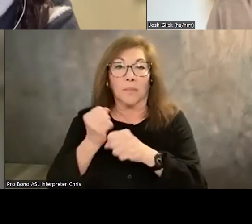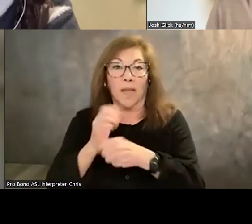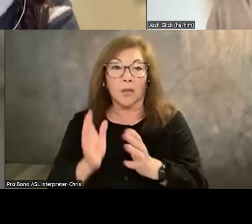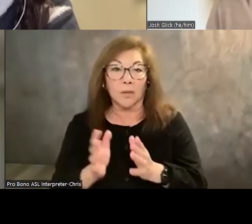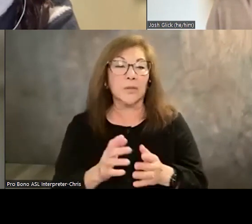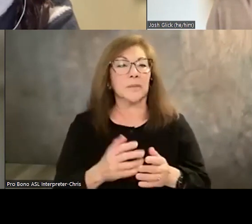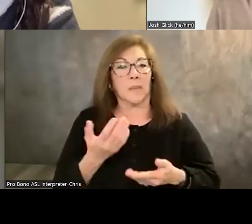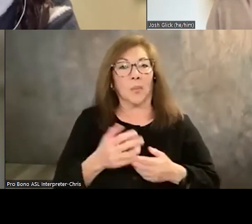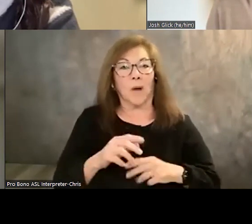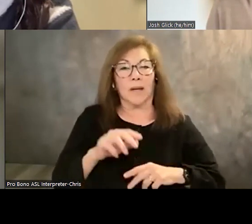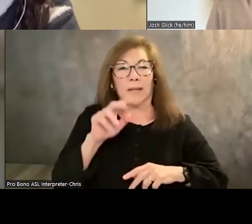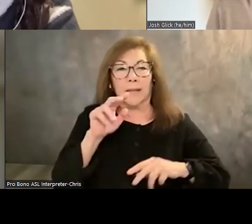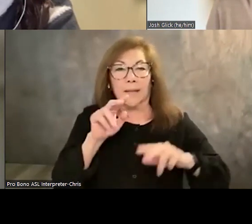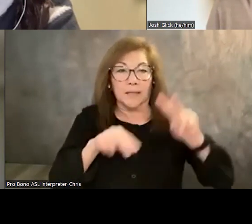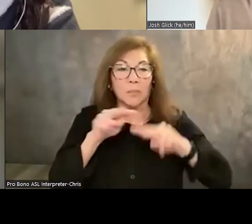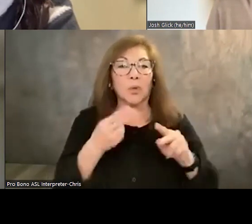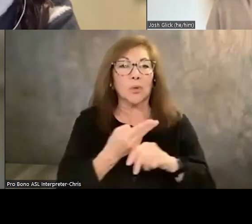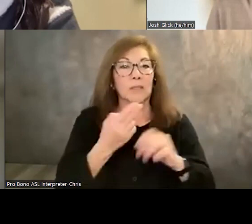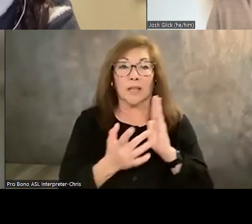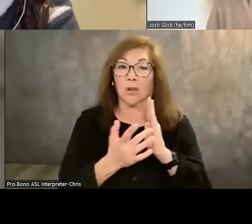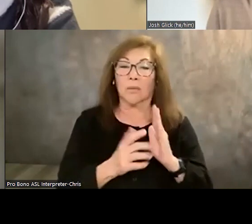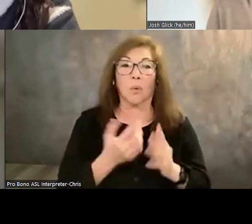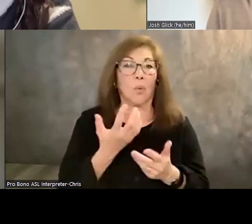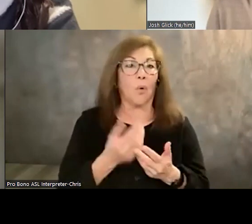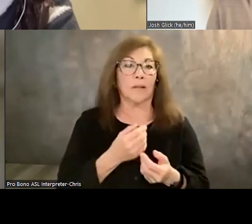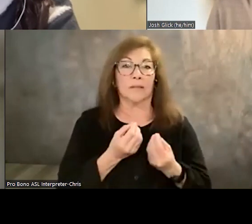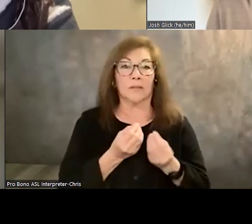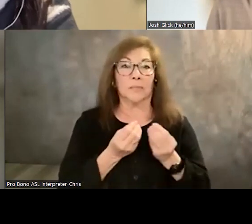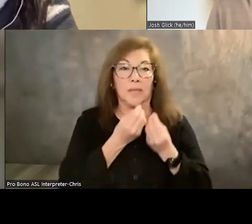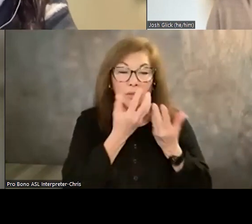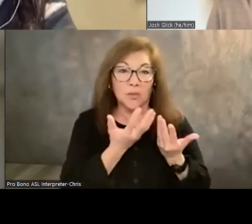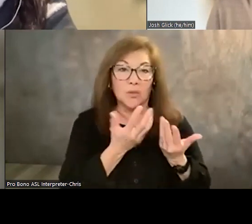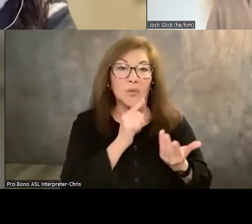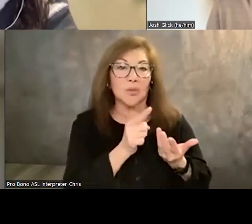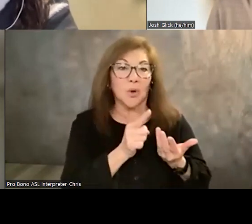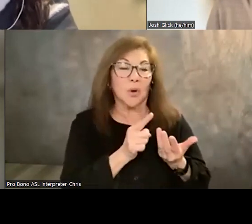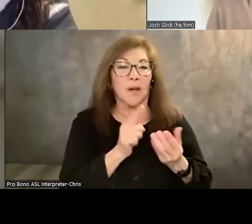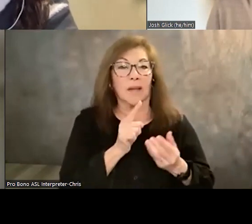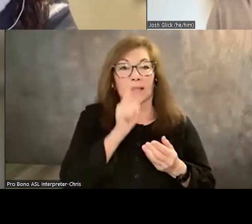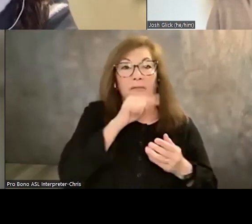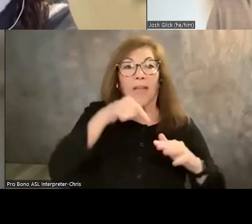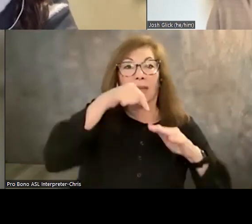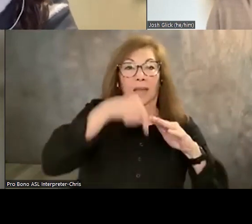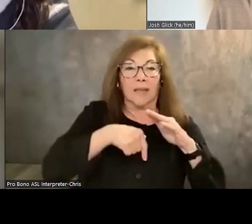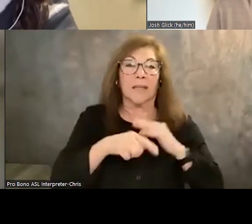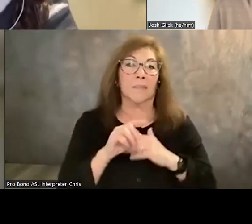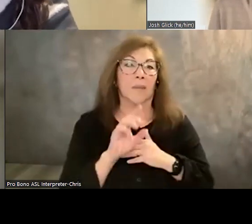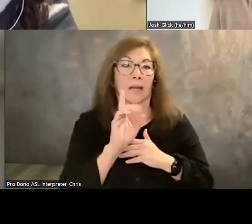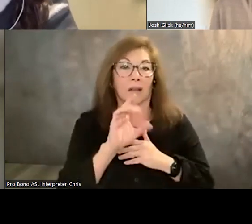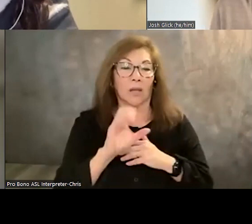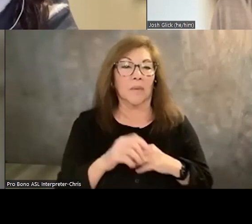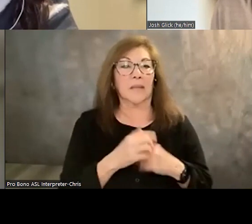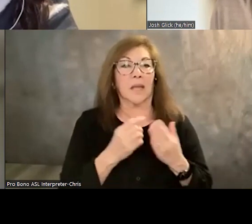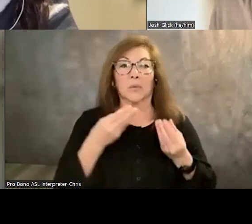exploring using this technology out there, we wanted to make sure in our film, because it's a feature documentary, that it was as seamless and